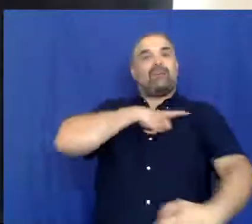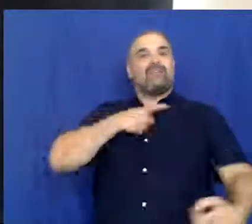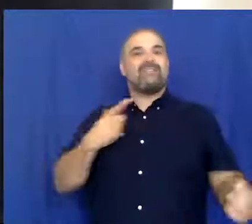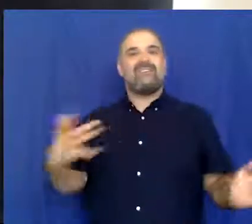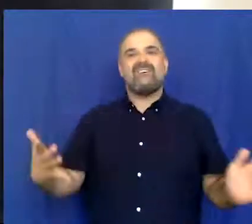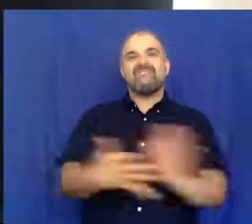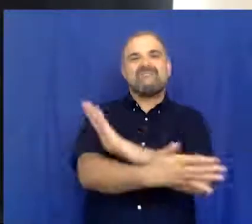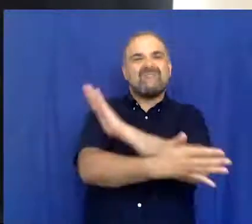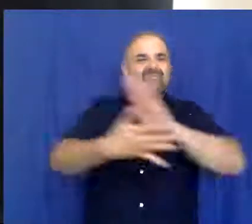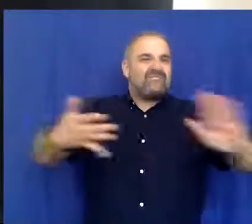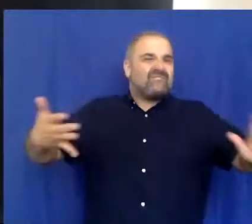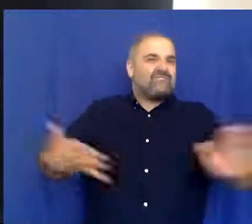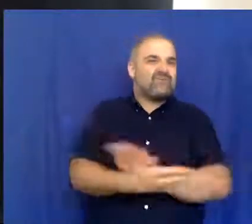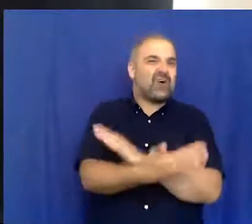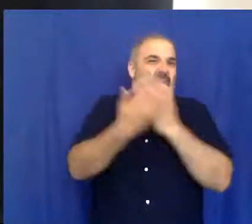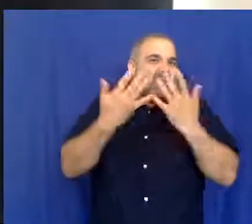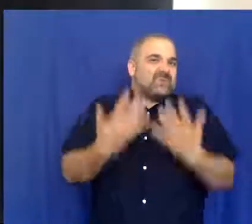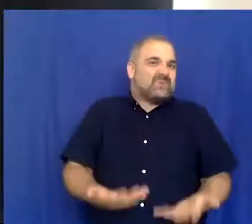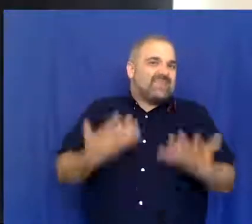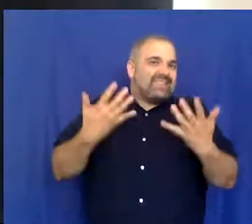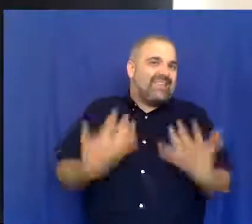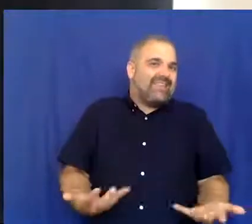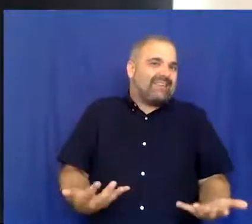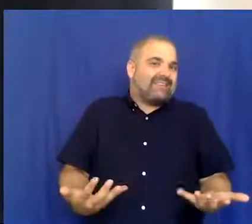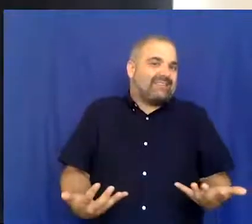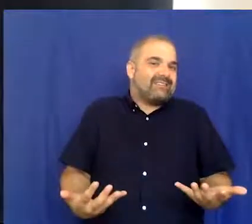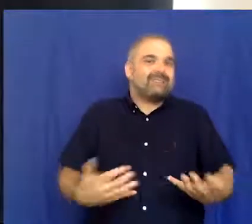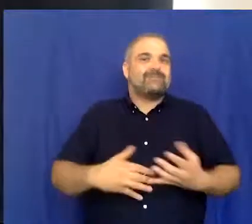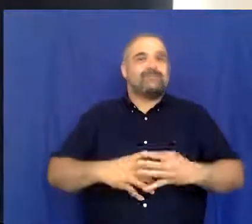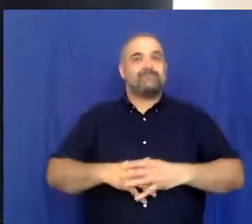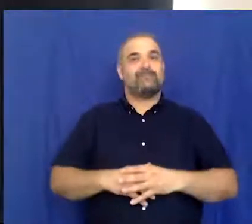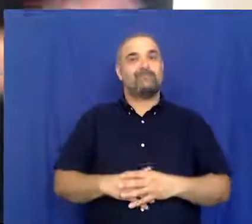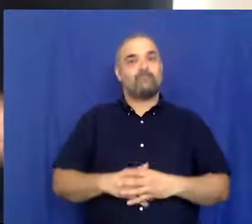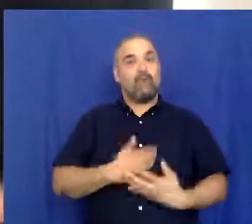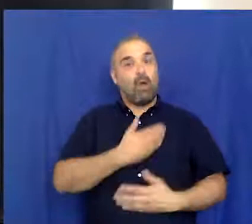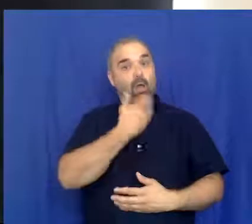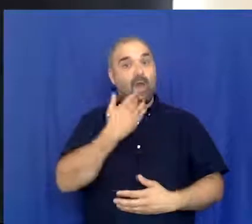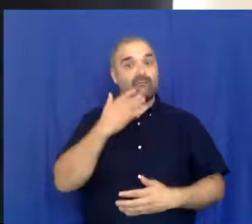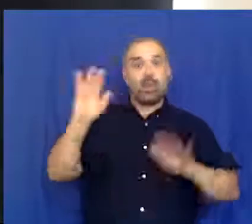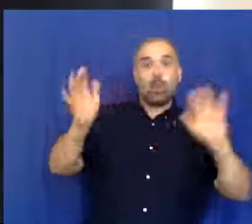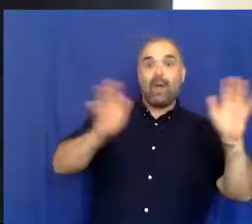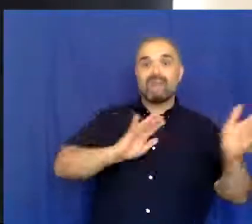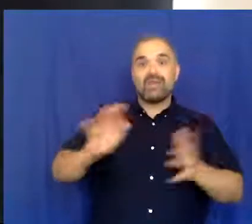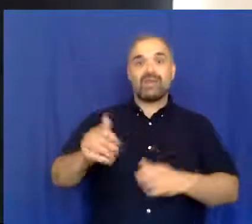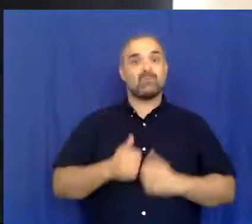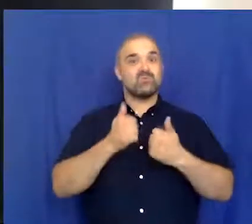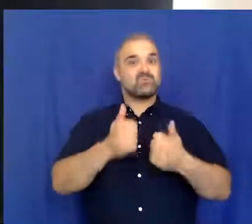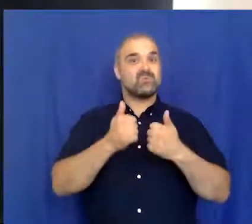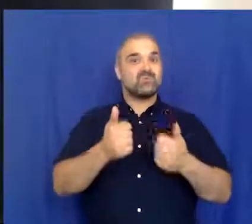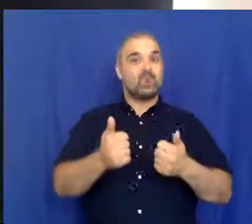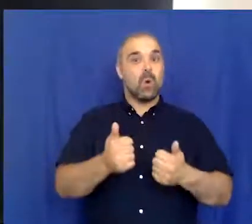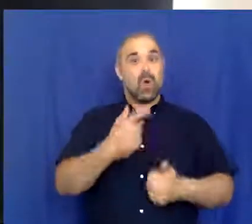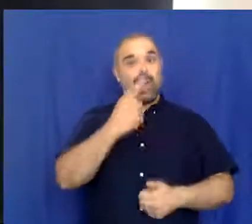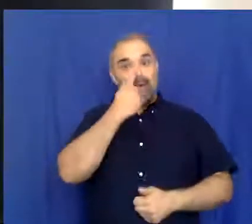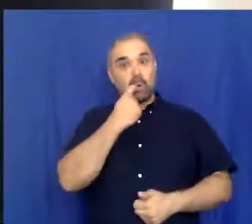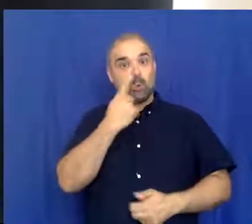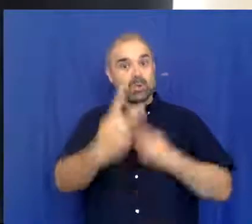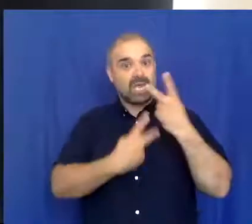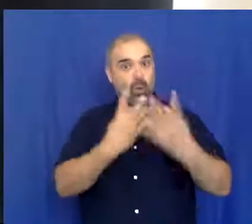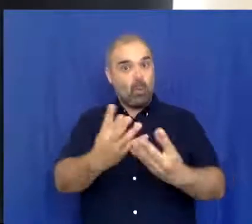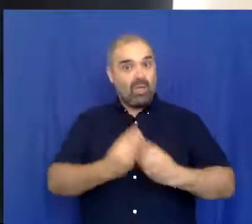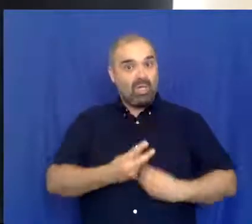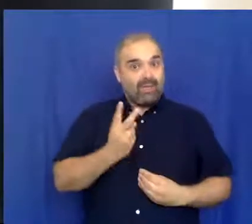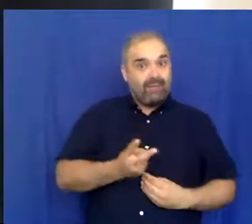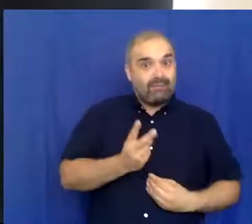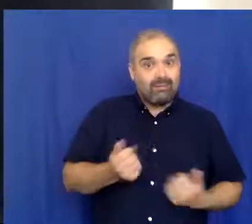We're gonna have lots of fun today. Lovely waving. Do you reckon you could sing that